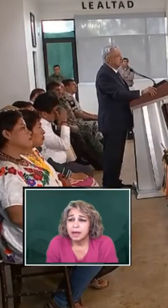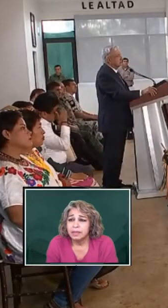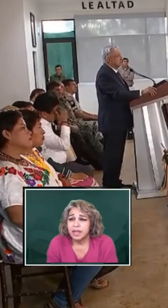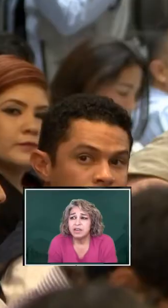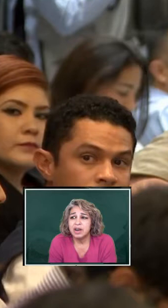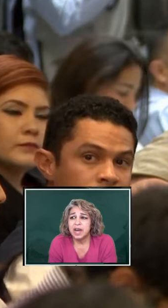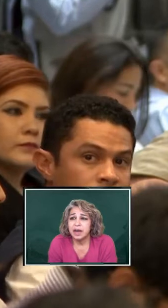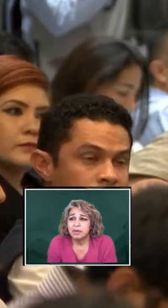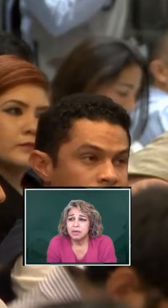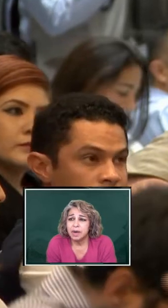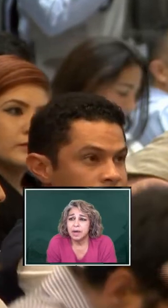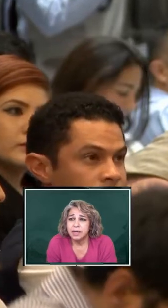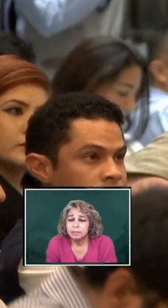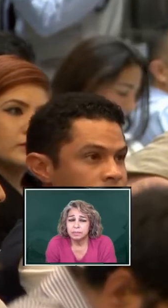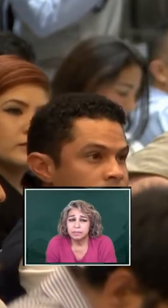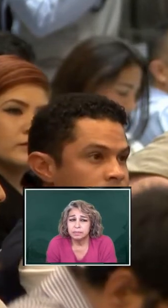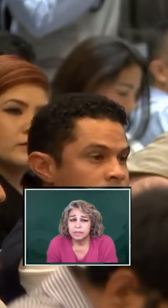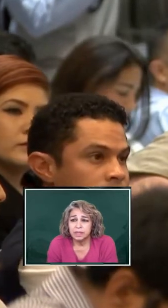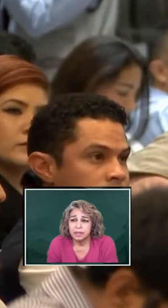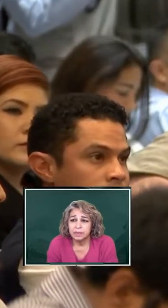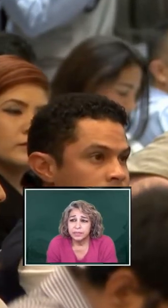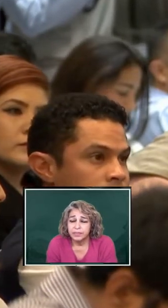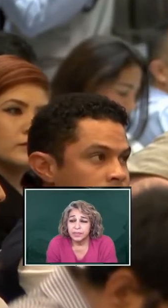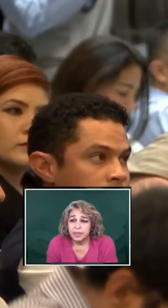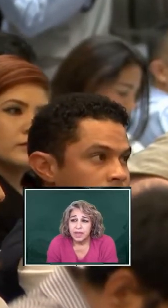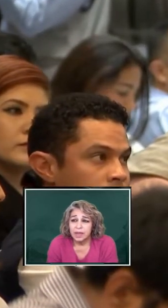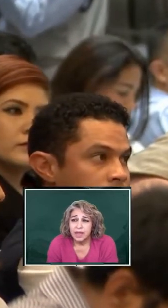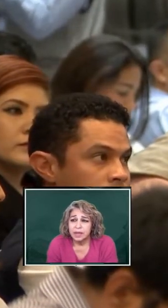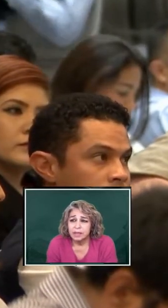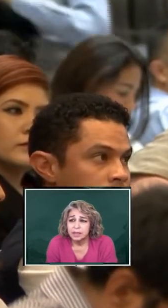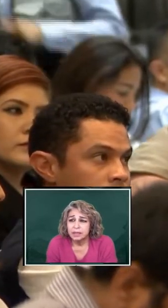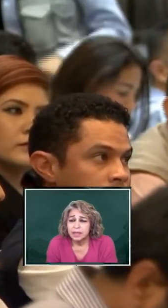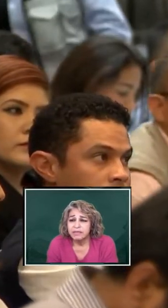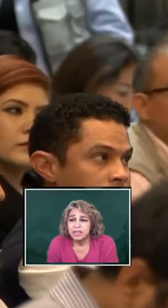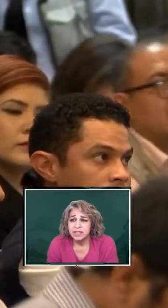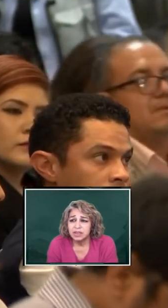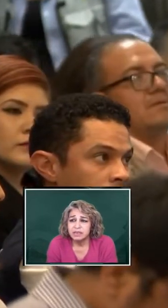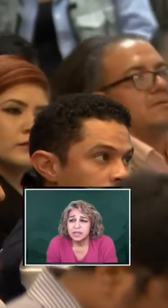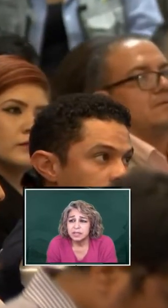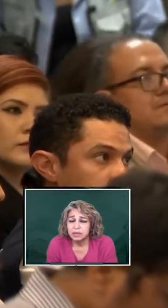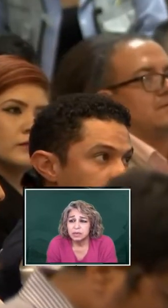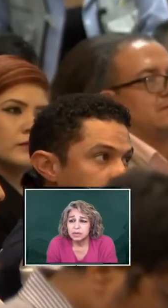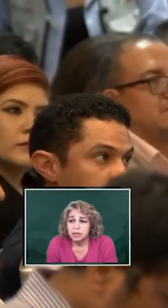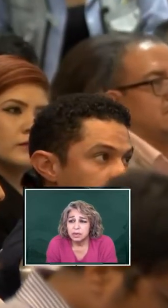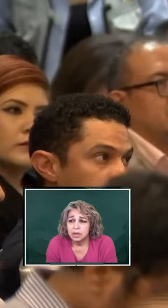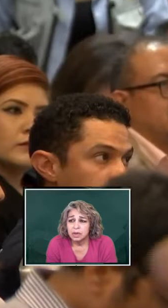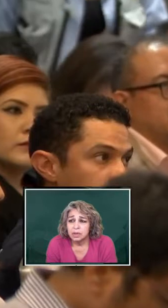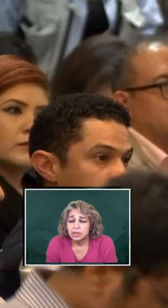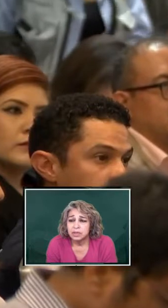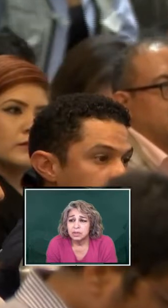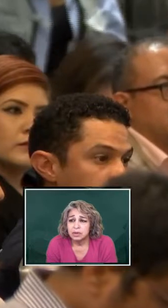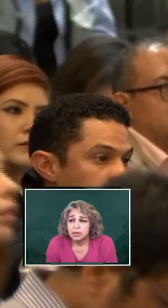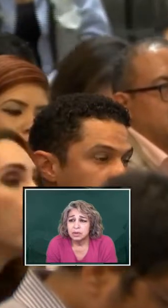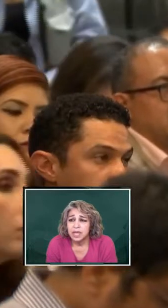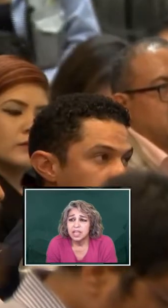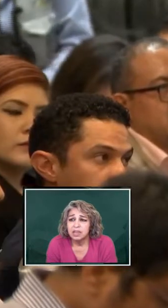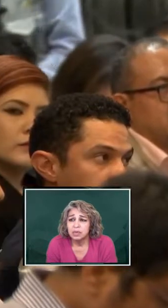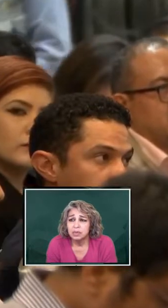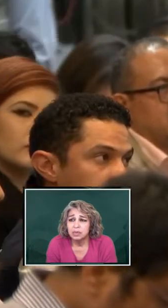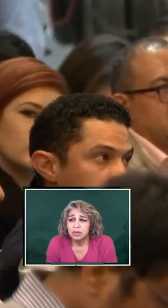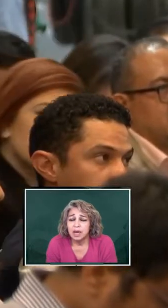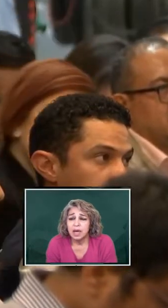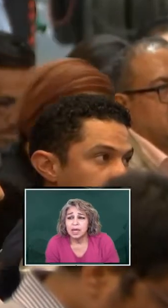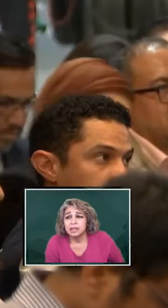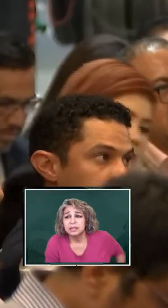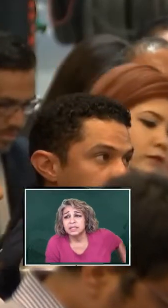that are now giving the service. So can